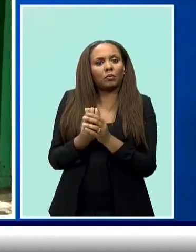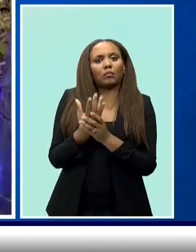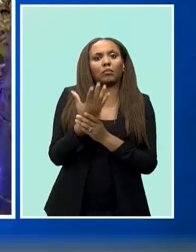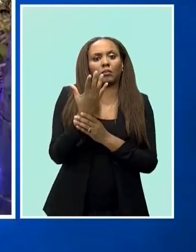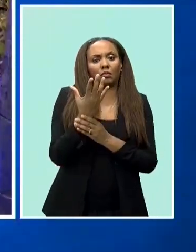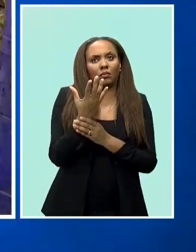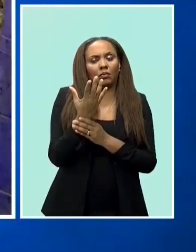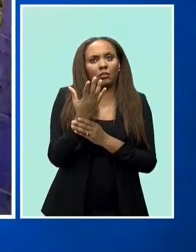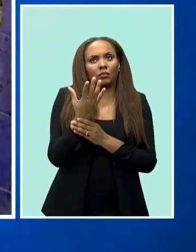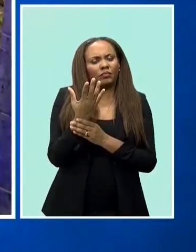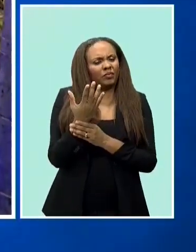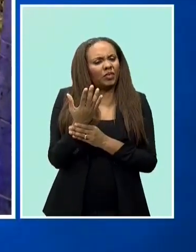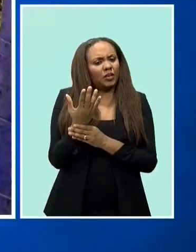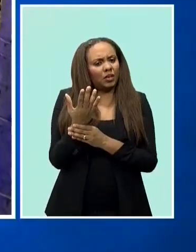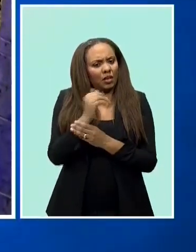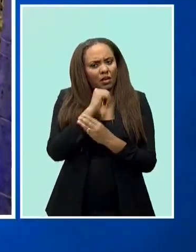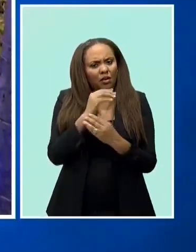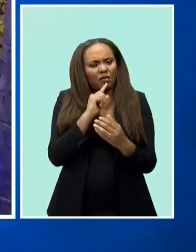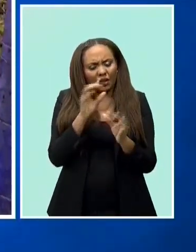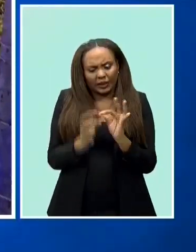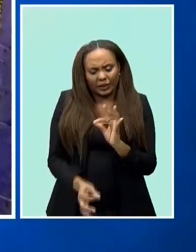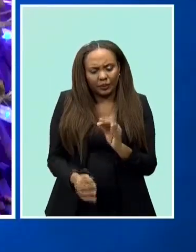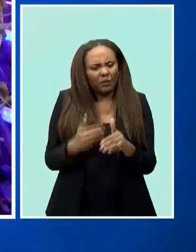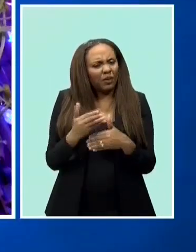we thought, like, how can we get